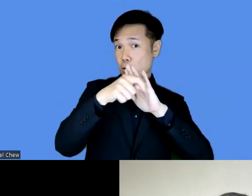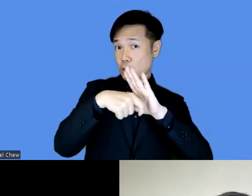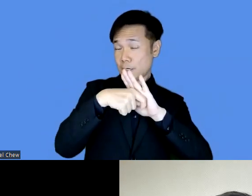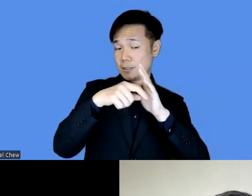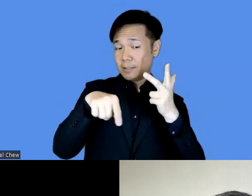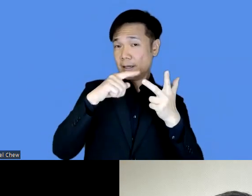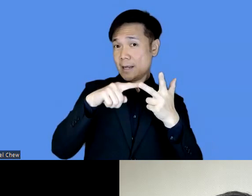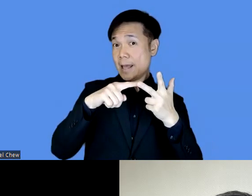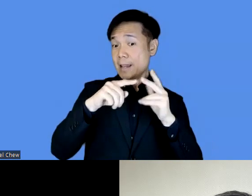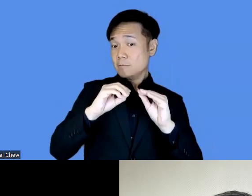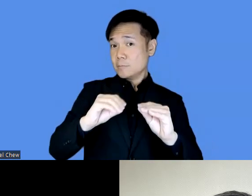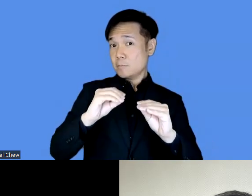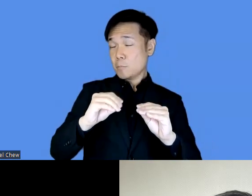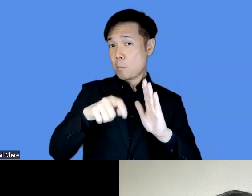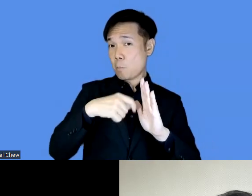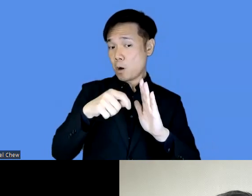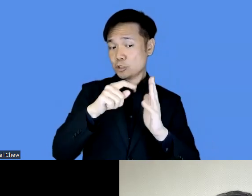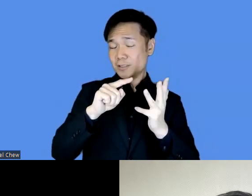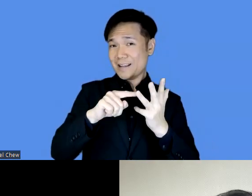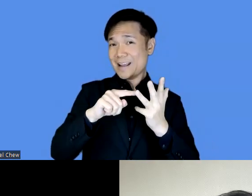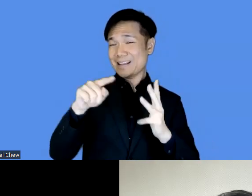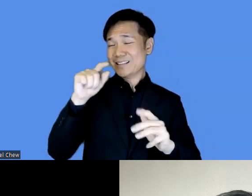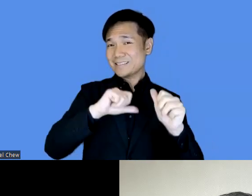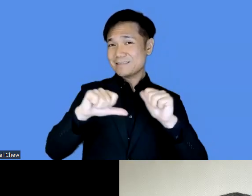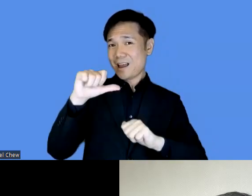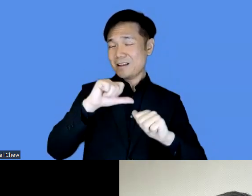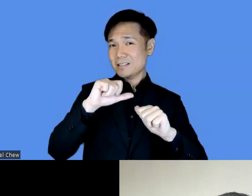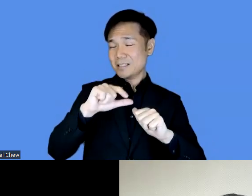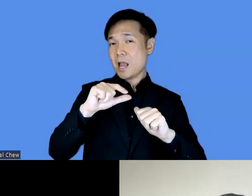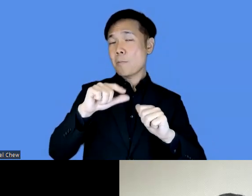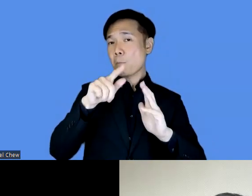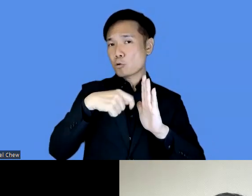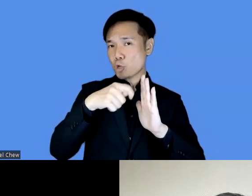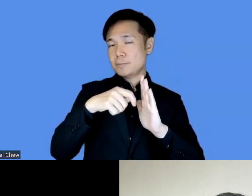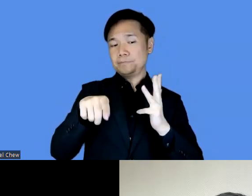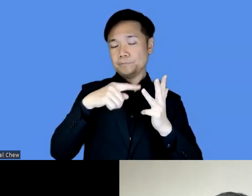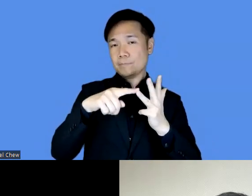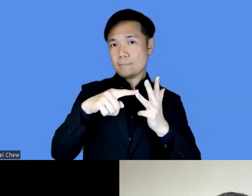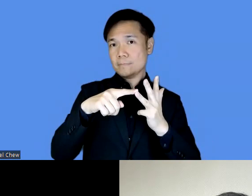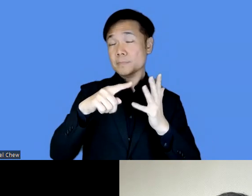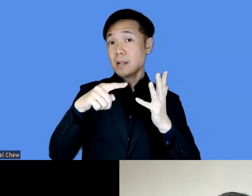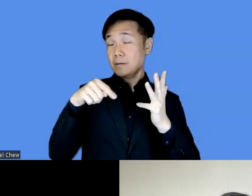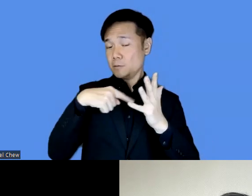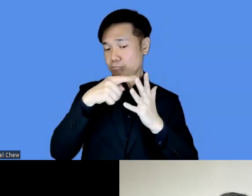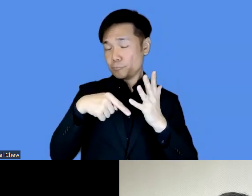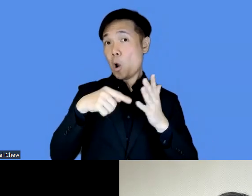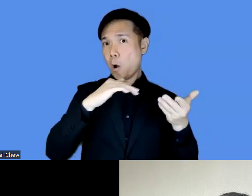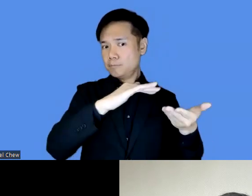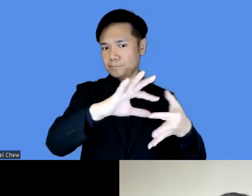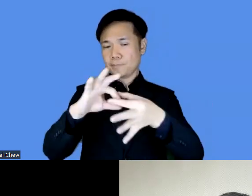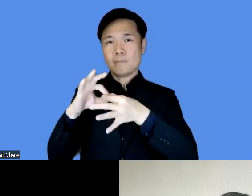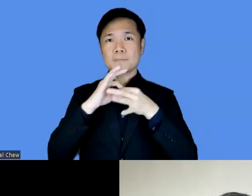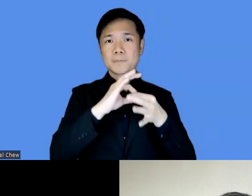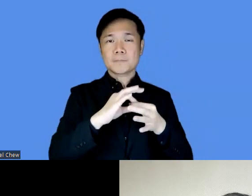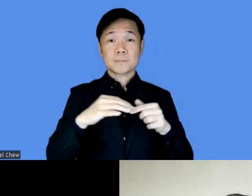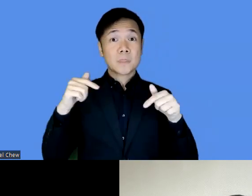building project, the national science and technology innovation project. So the development of the China disability statistics system should